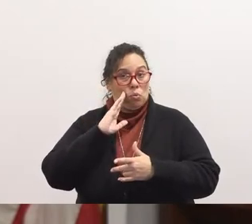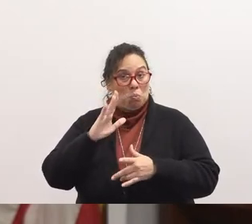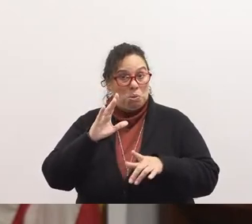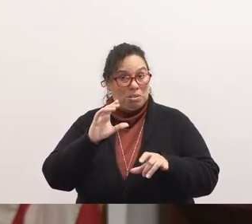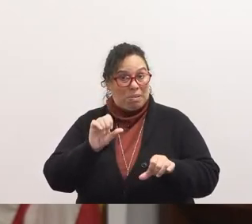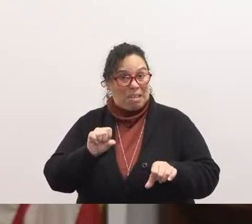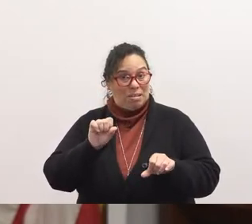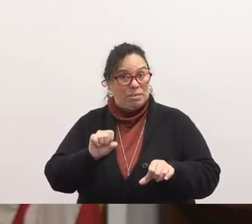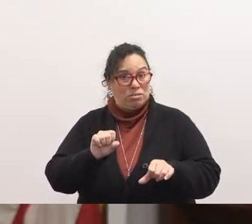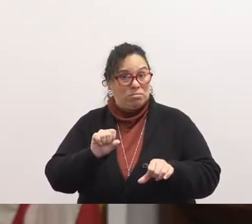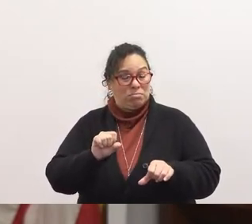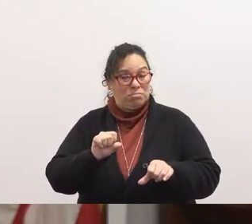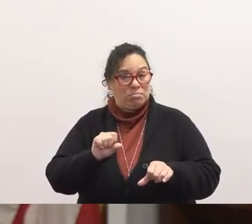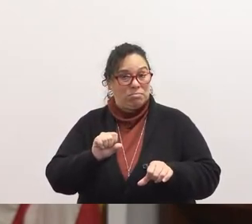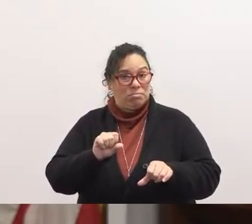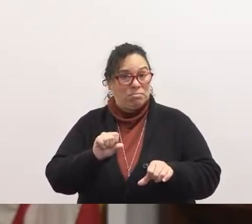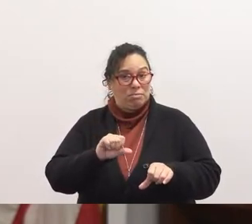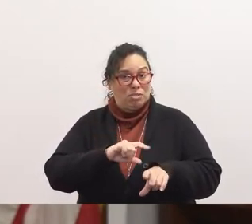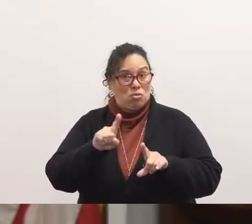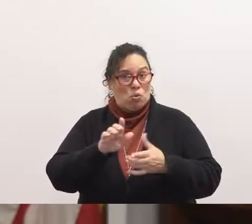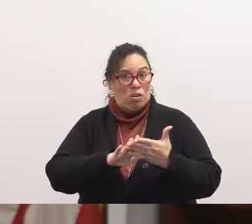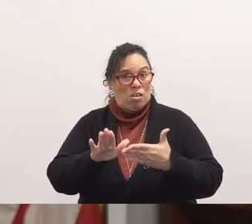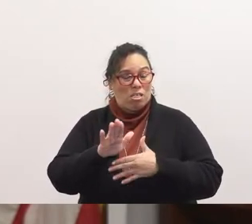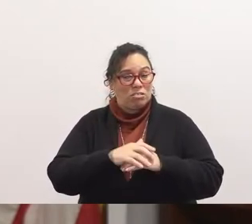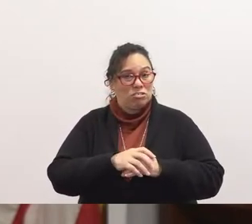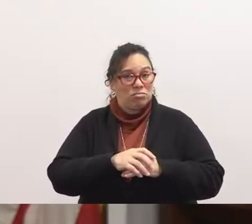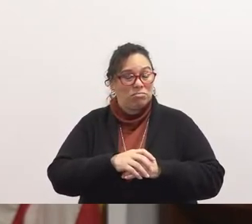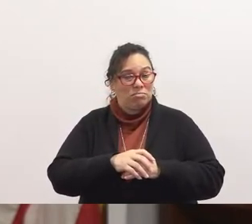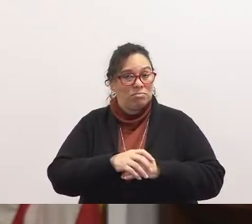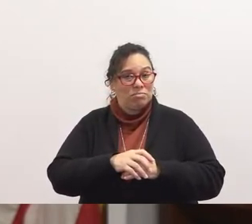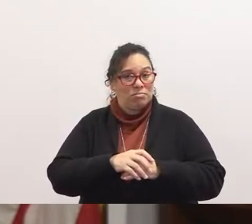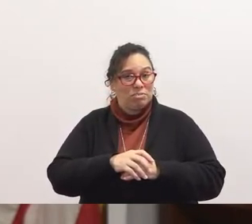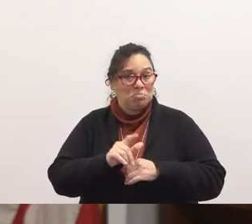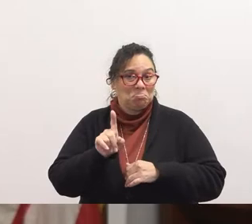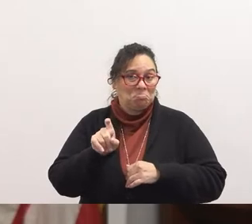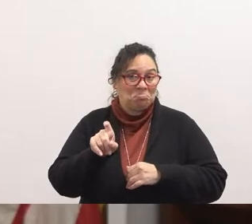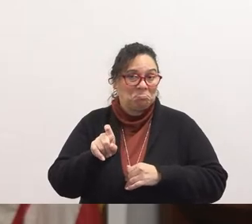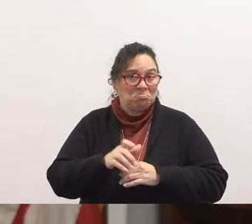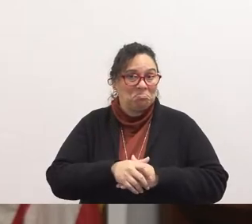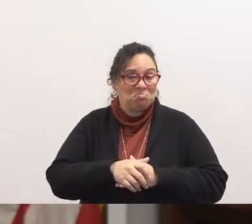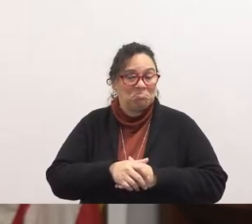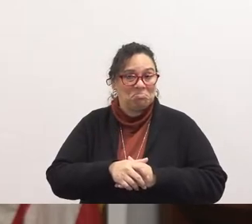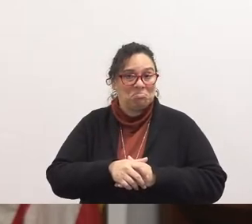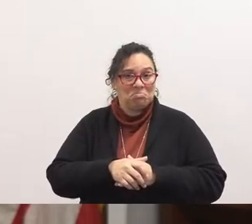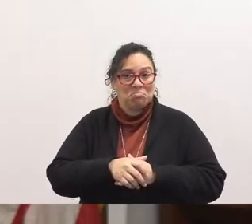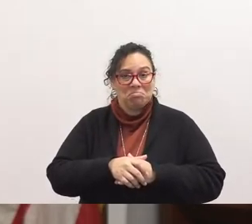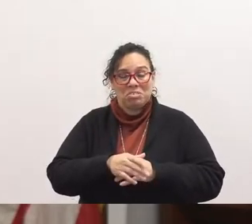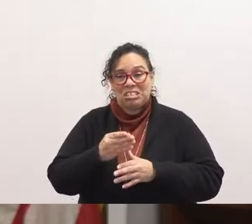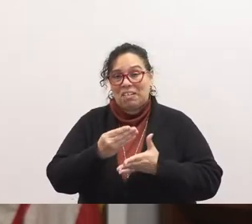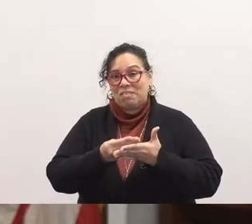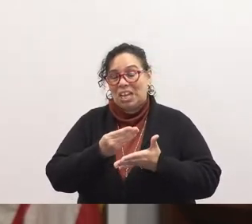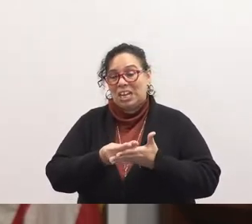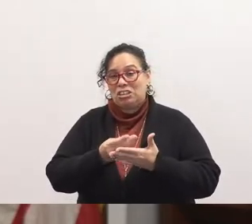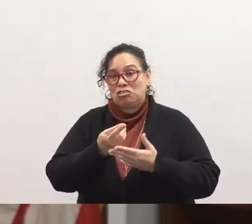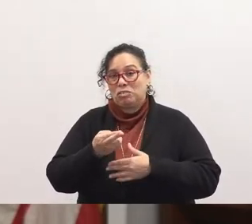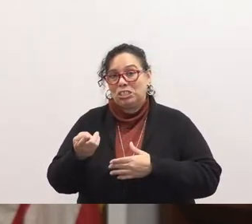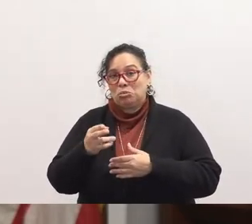to go to college, right? Whether that's the financial resources that are needed for